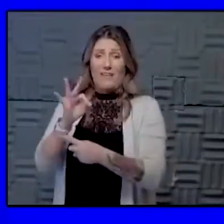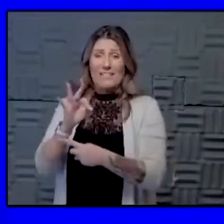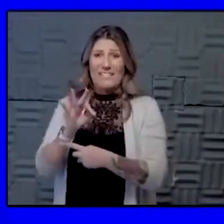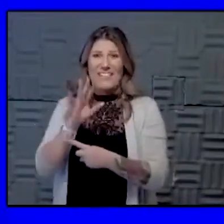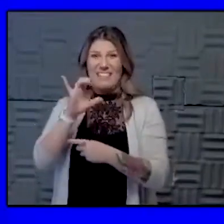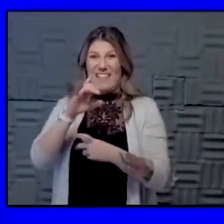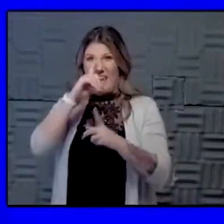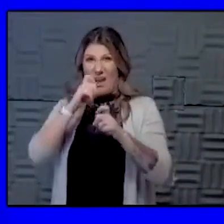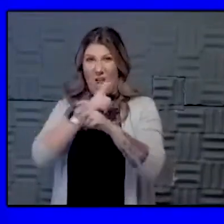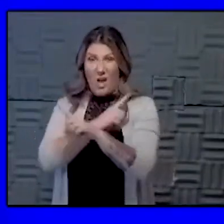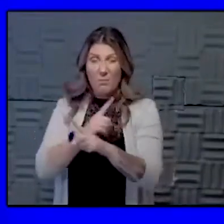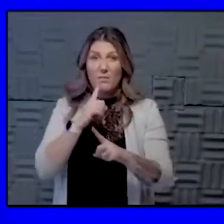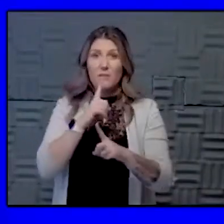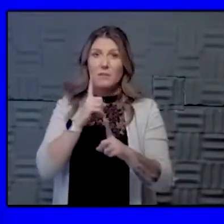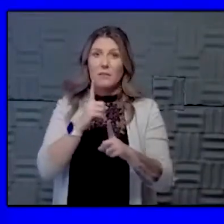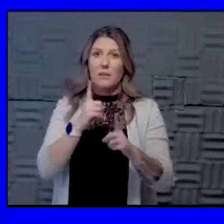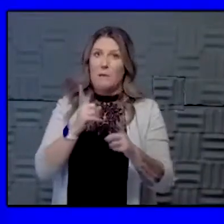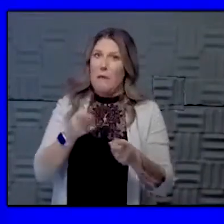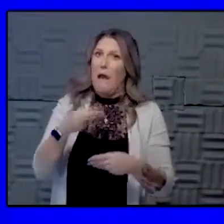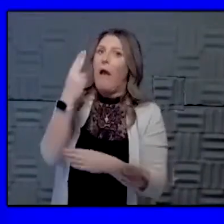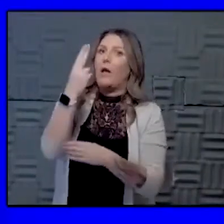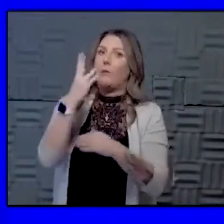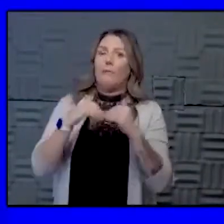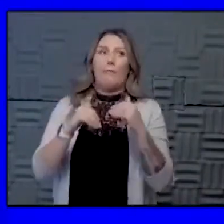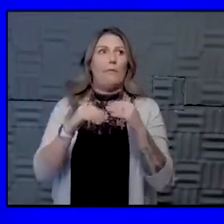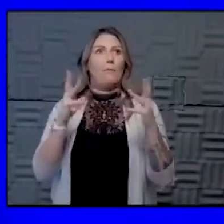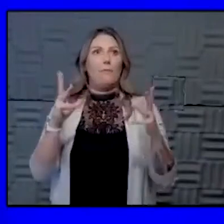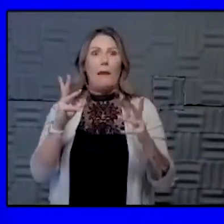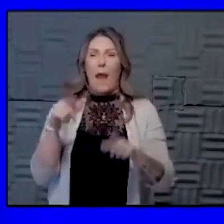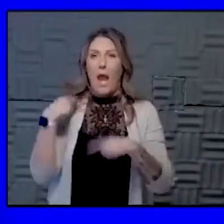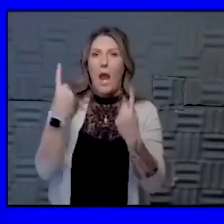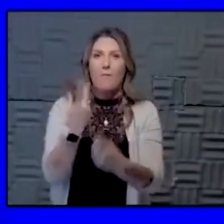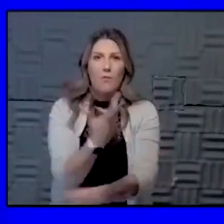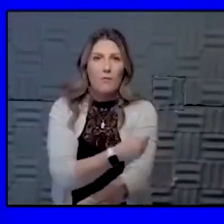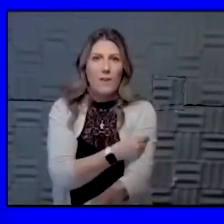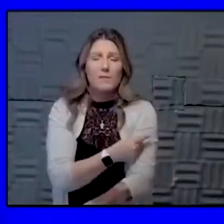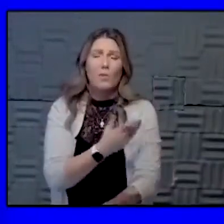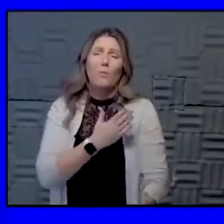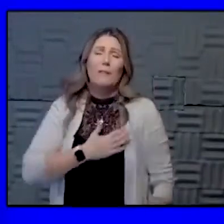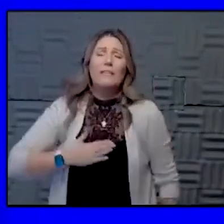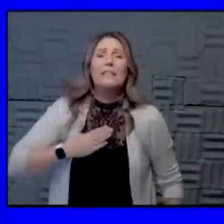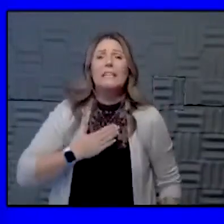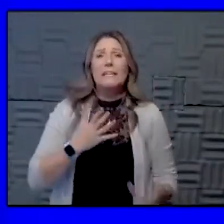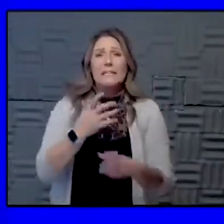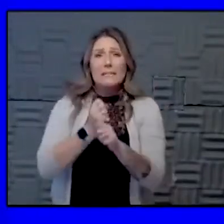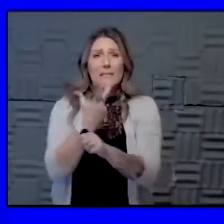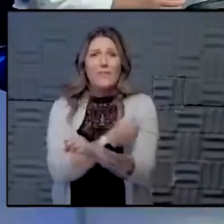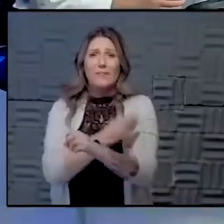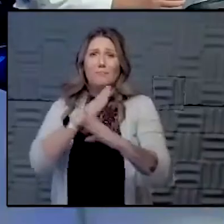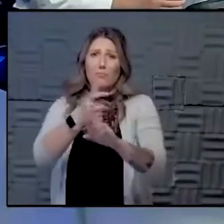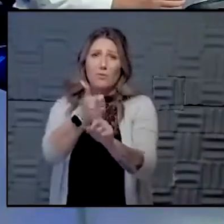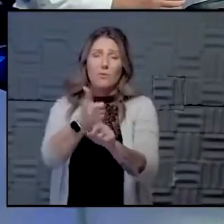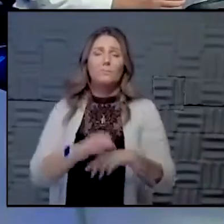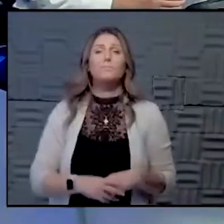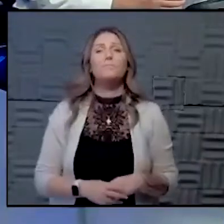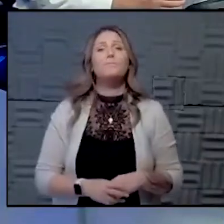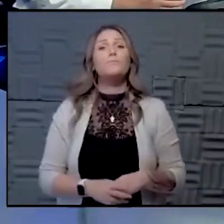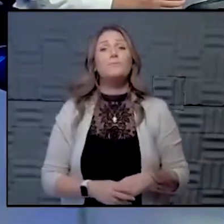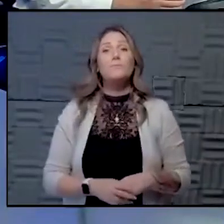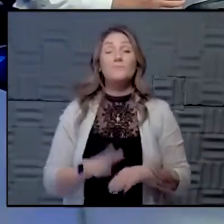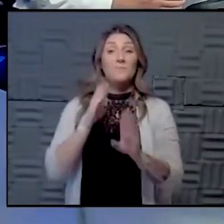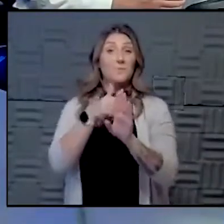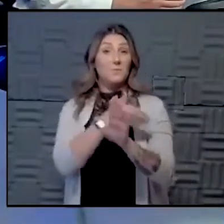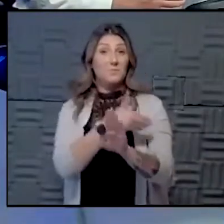of complications, much higher than even than ever getting the vaccine. So please get the vaccine, protect yourself. So before